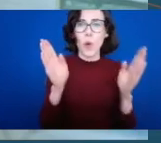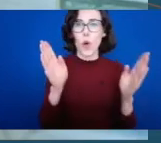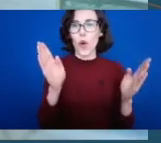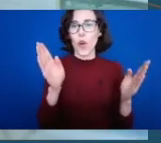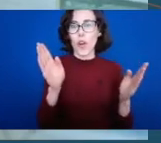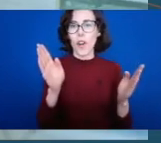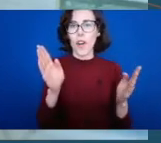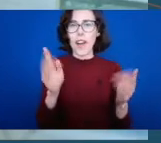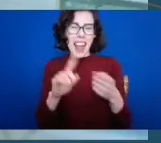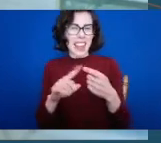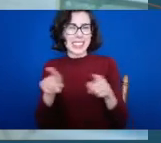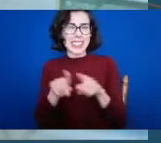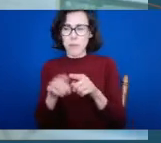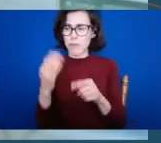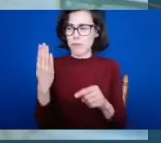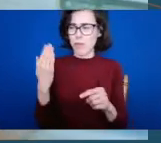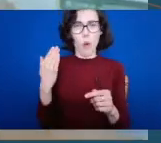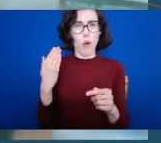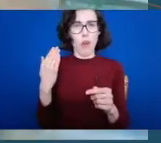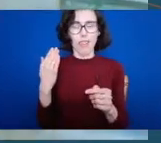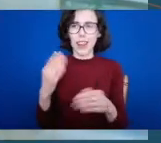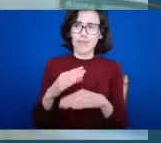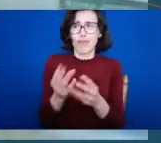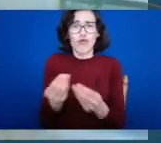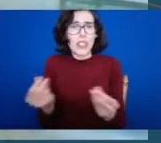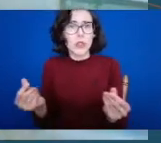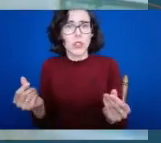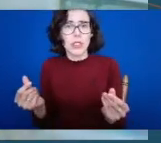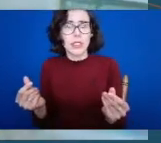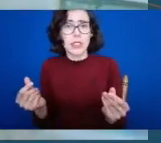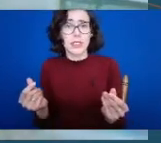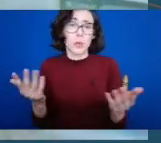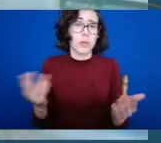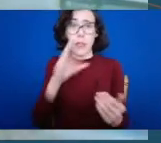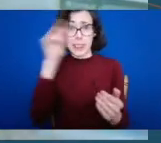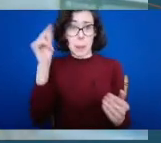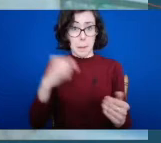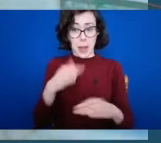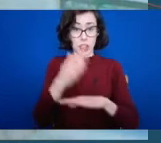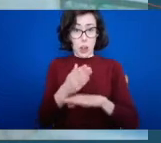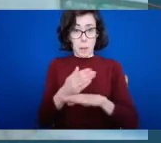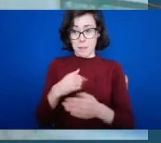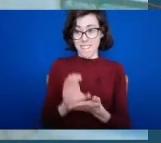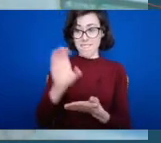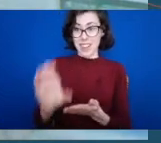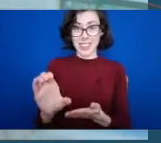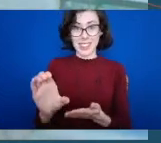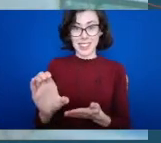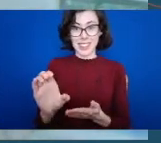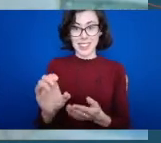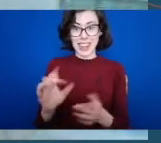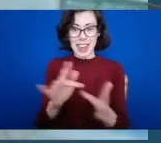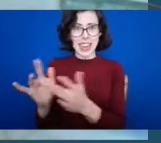old school tangible resources. So in my job, I invest in the network of local sports partnerships. And one of the big pieces